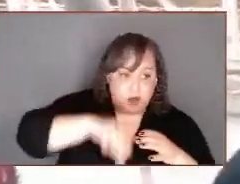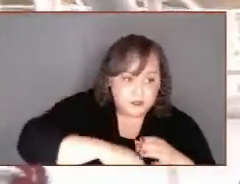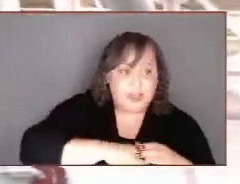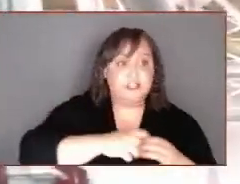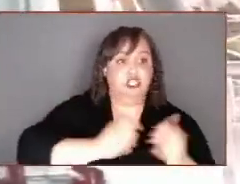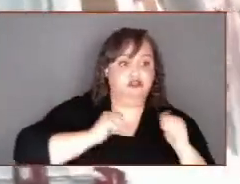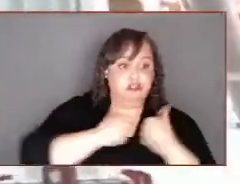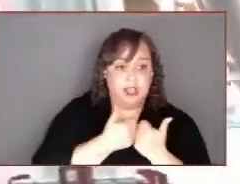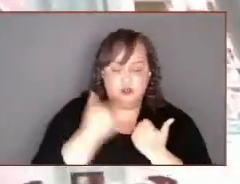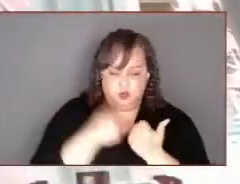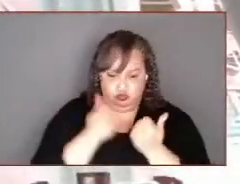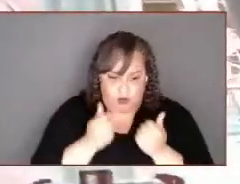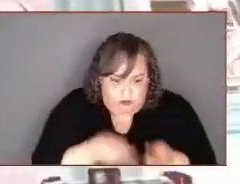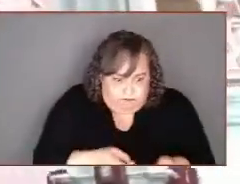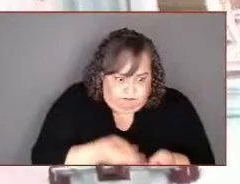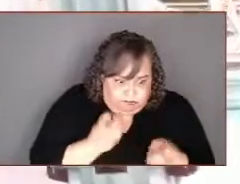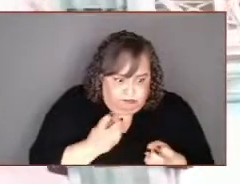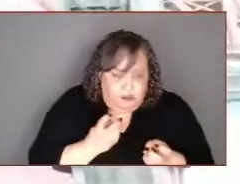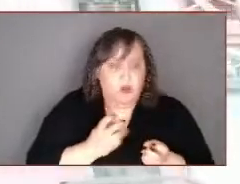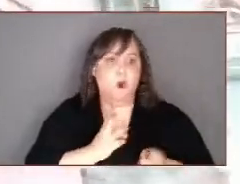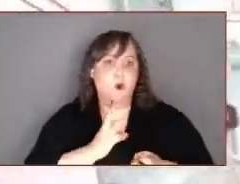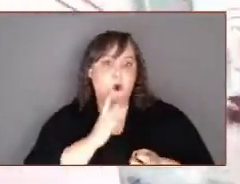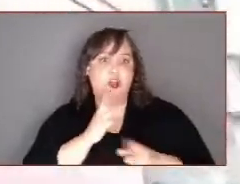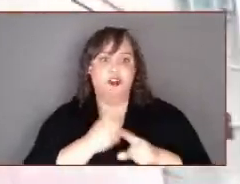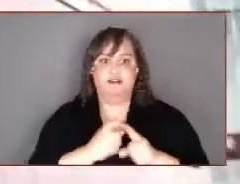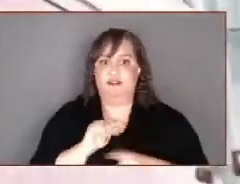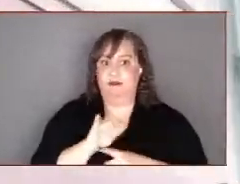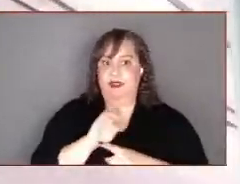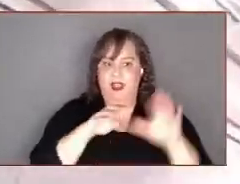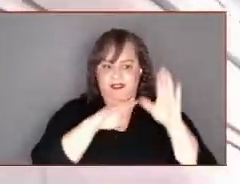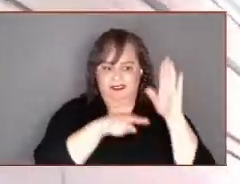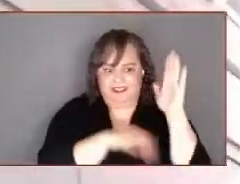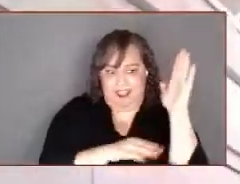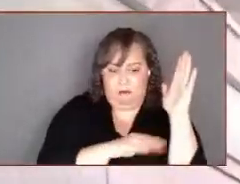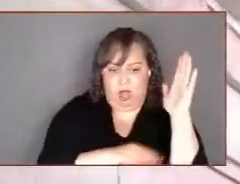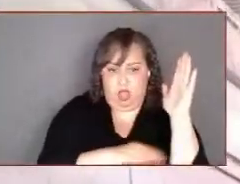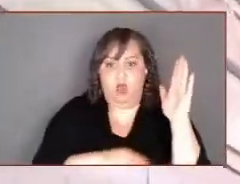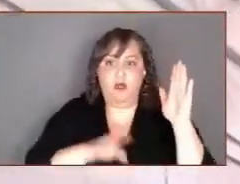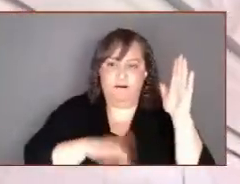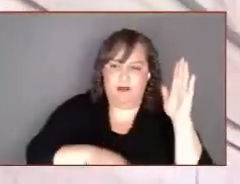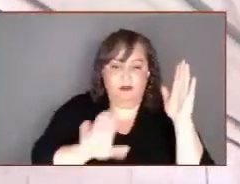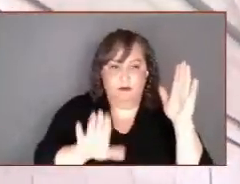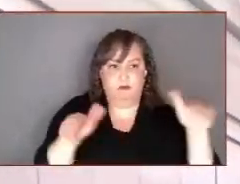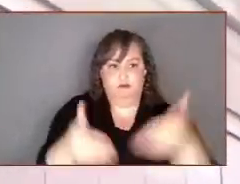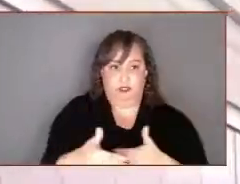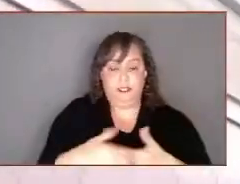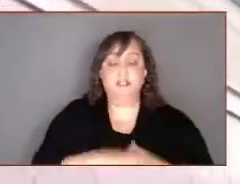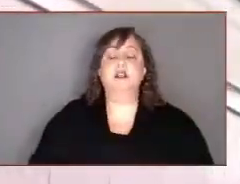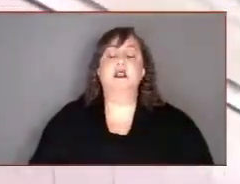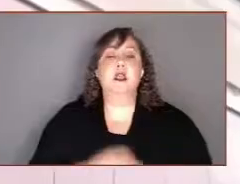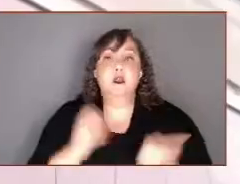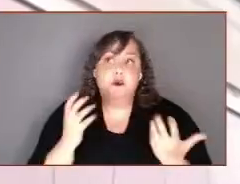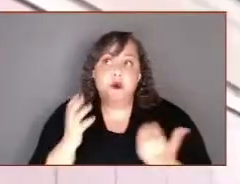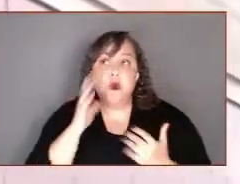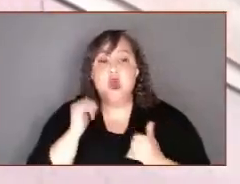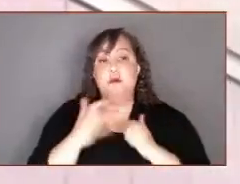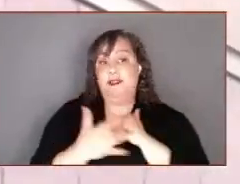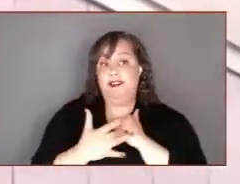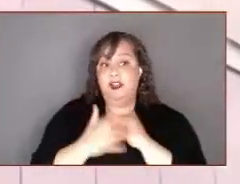below. Now, one day, systems like these could be used to extract water ice below the surface of the moon or Mars. And for